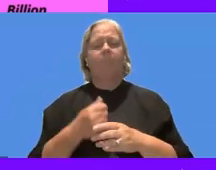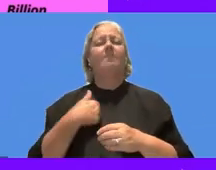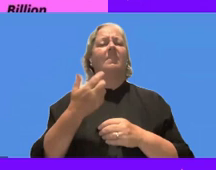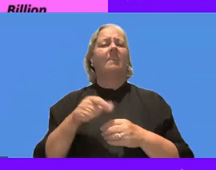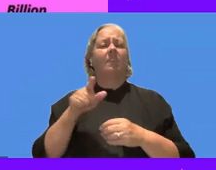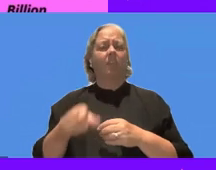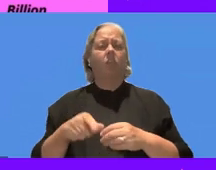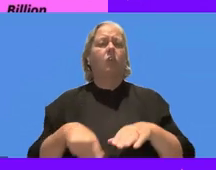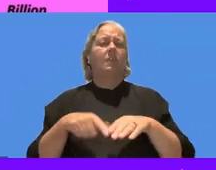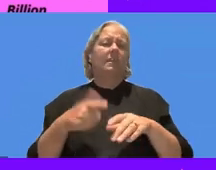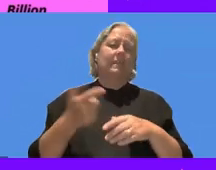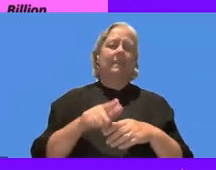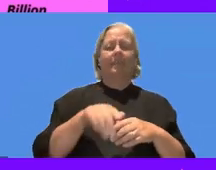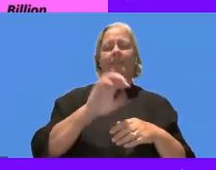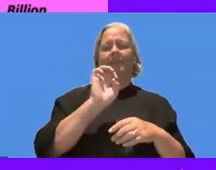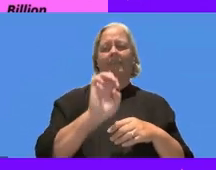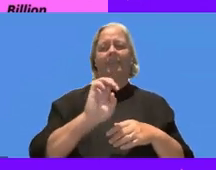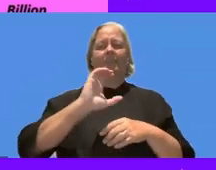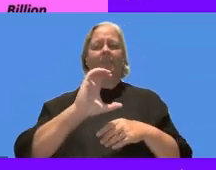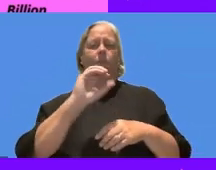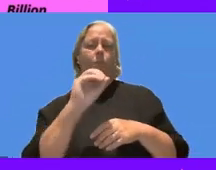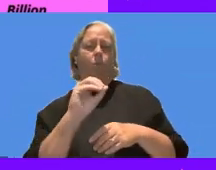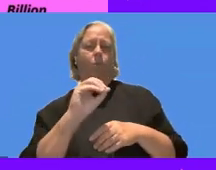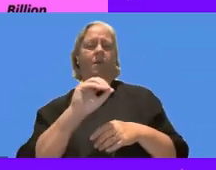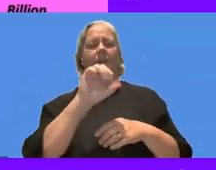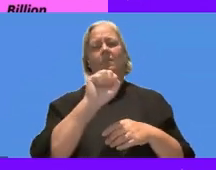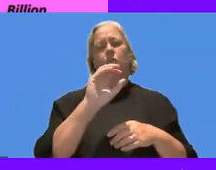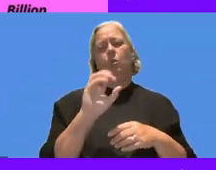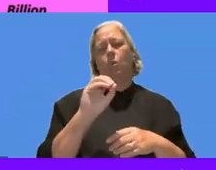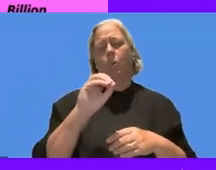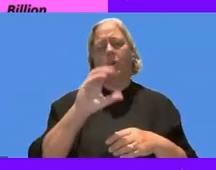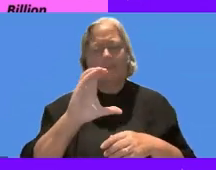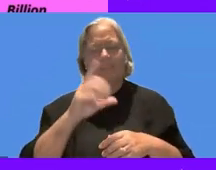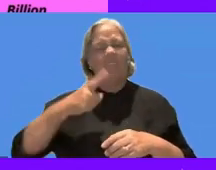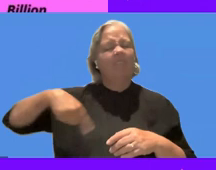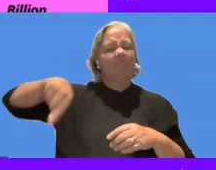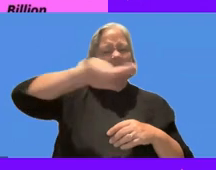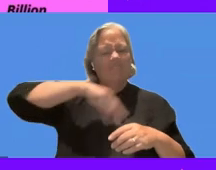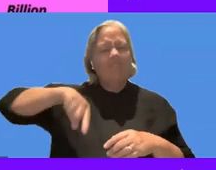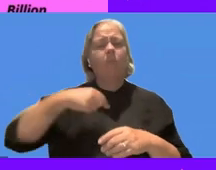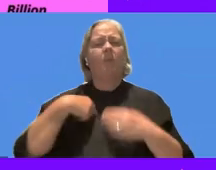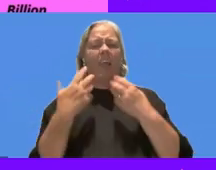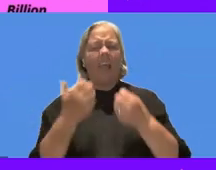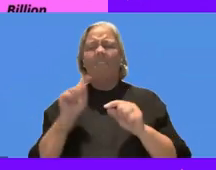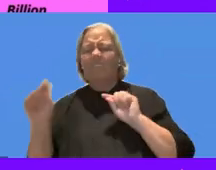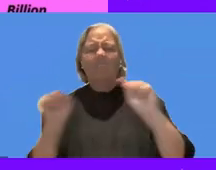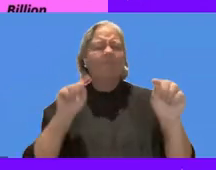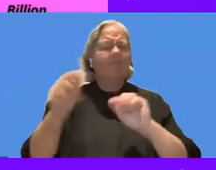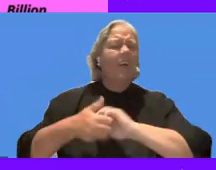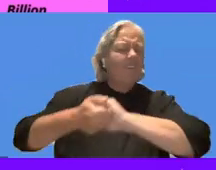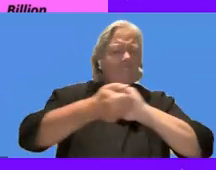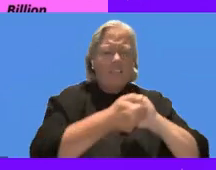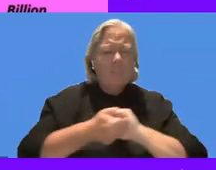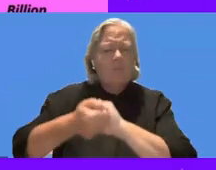MGCY, by the Yield Hub, by Girl Effect, by FIA Foundation, and by PMNCH, the Partnership